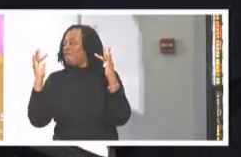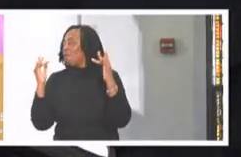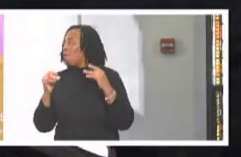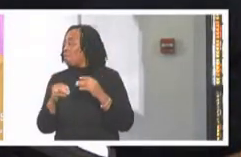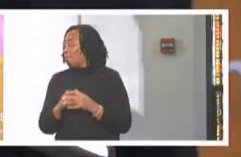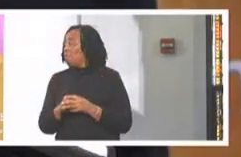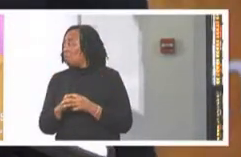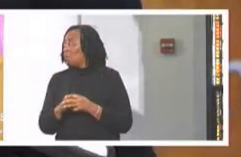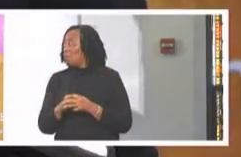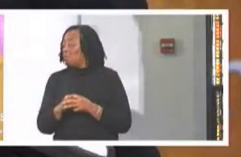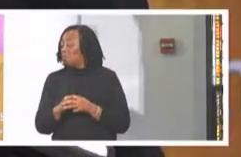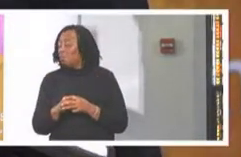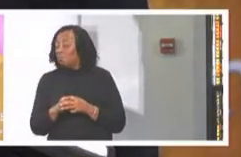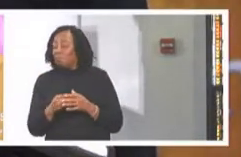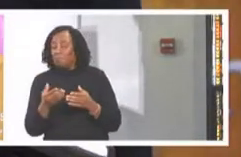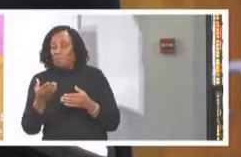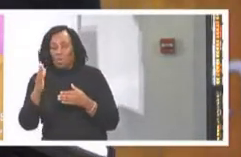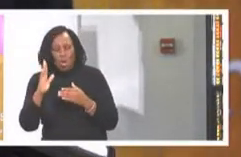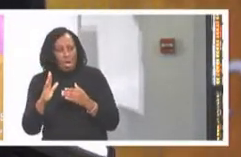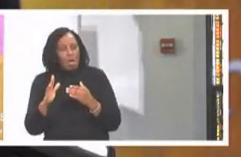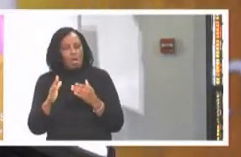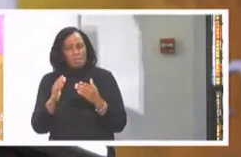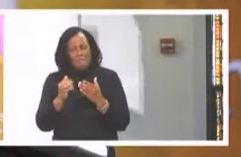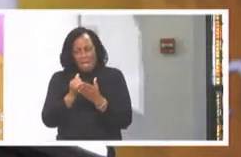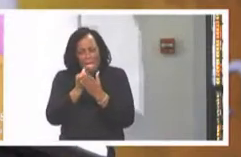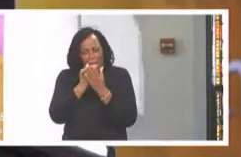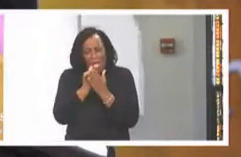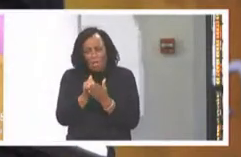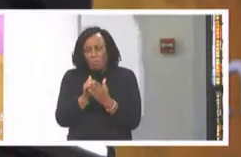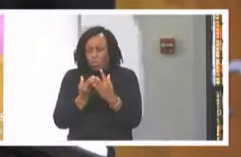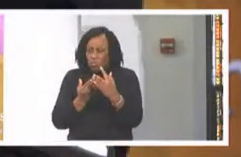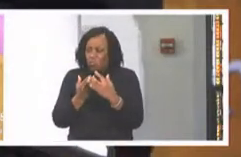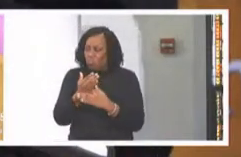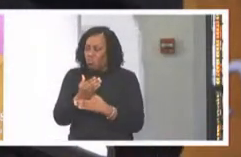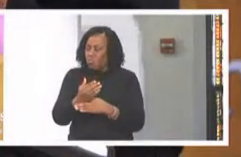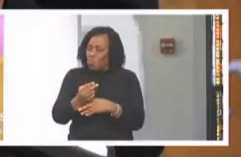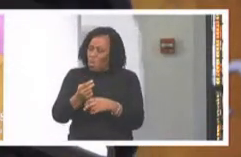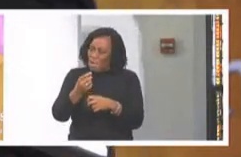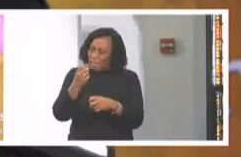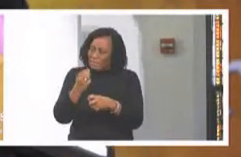Things that God got you out of that you never figured you'd come out of.